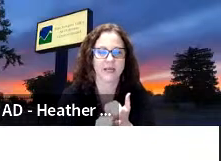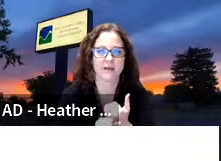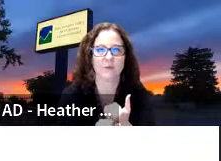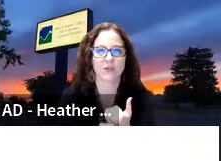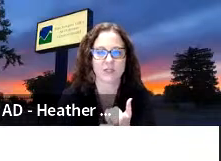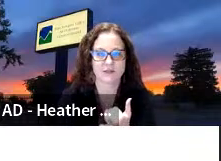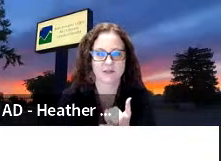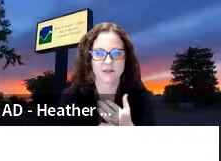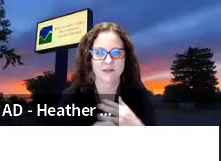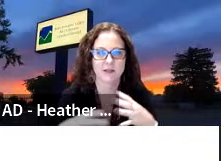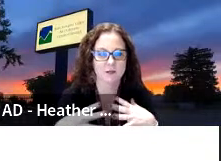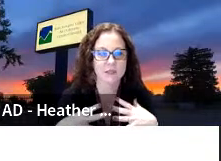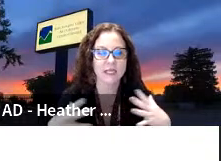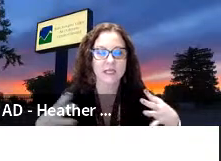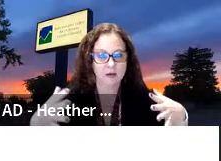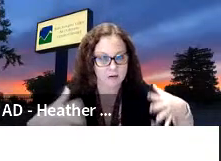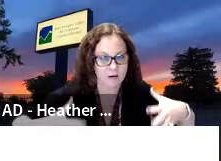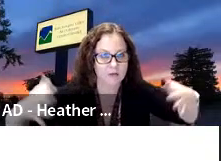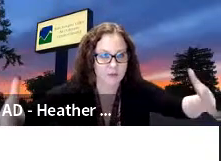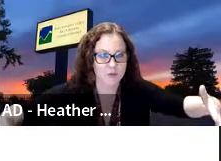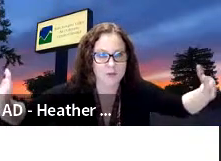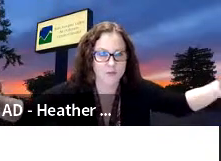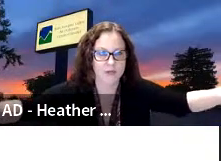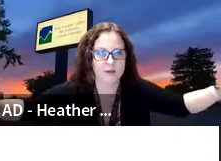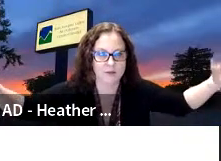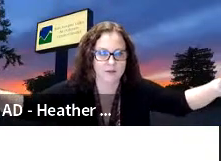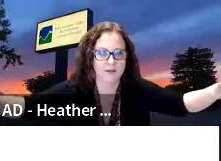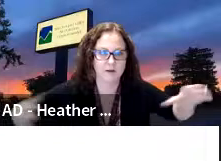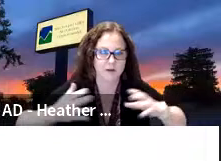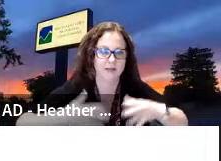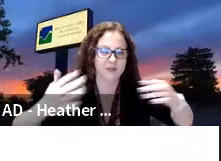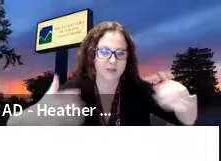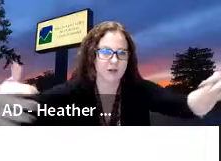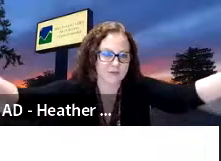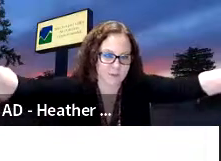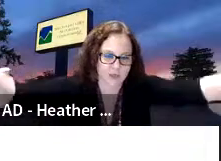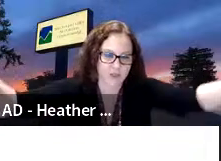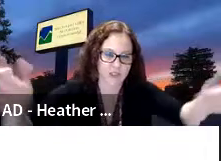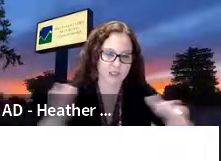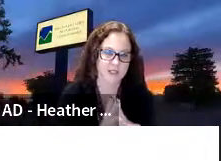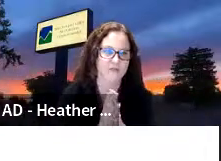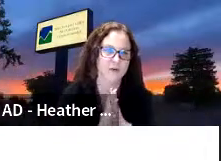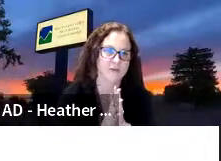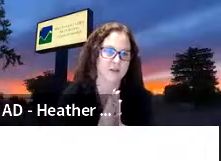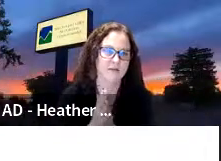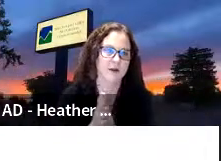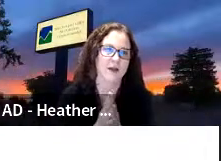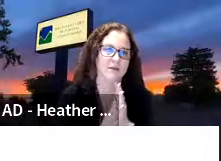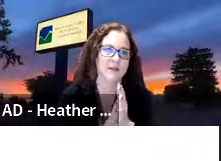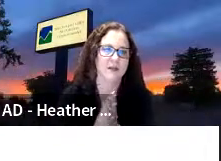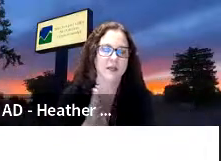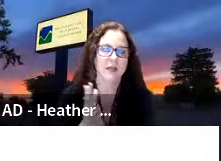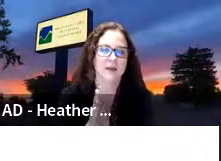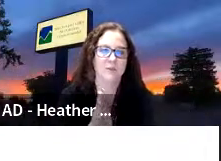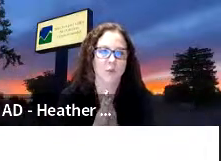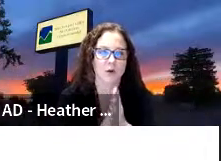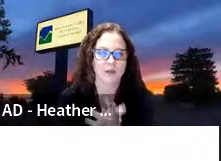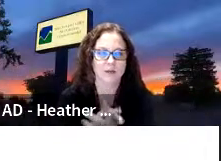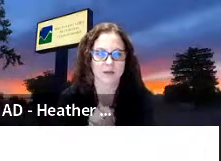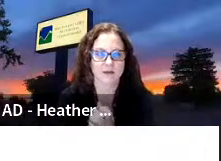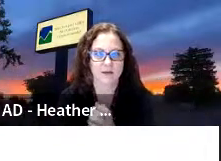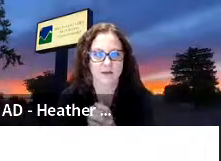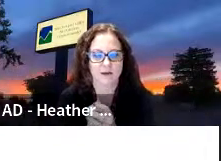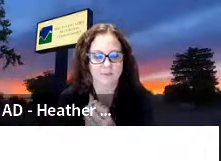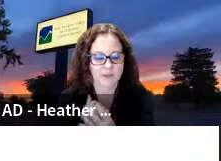that front end, which is, leaning on all of you to be the next degree of separation into the folks that live around and